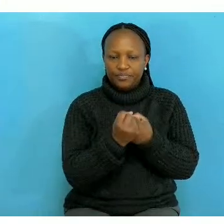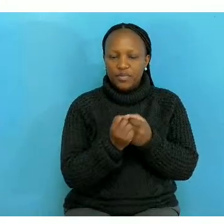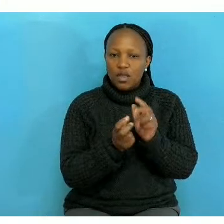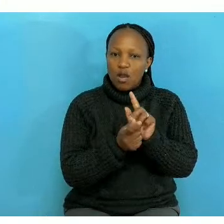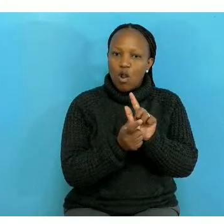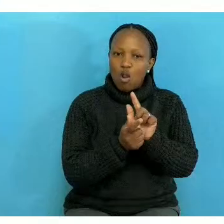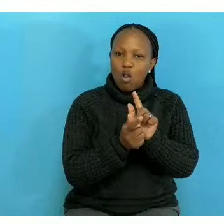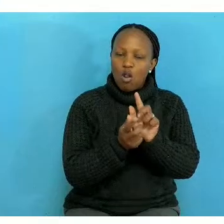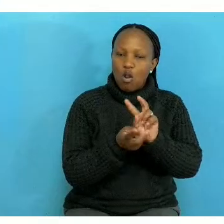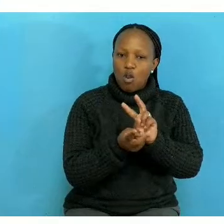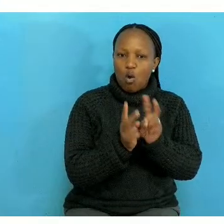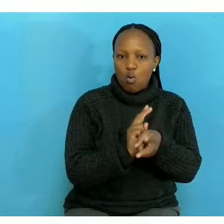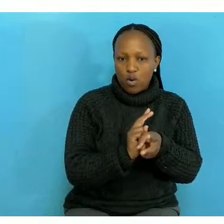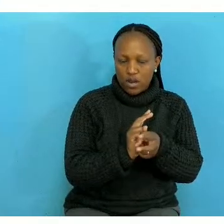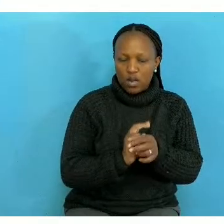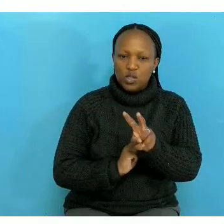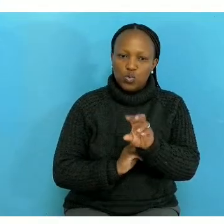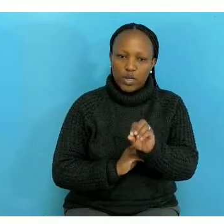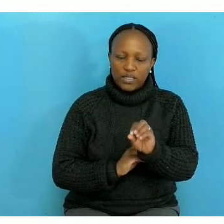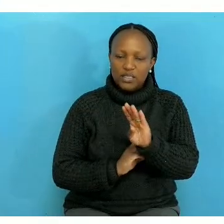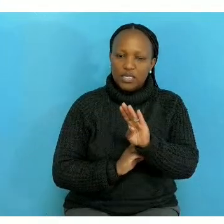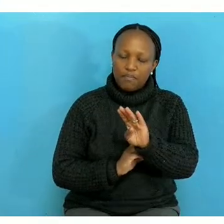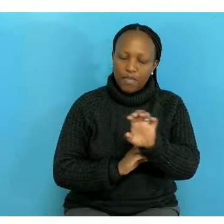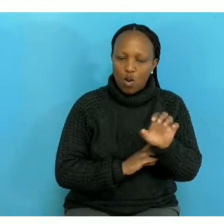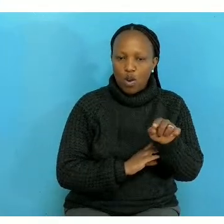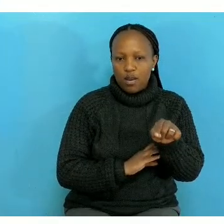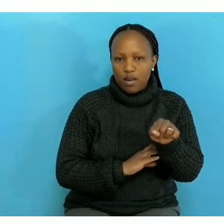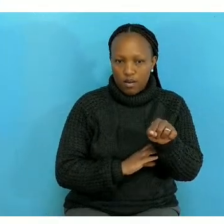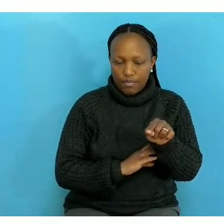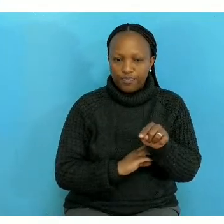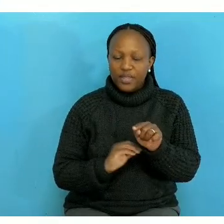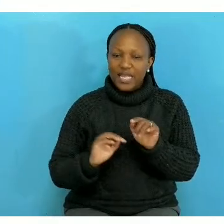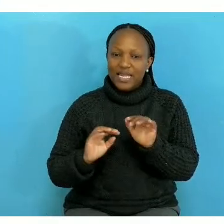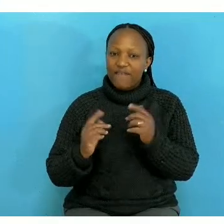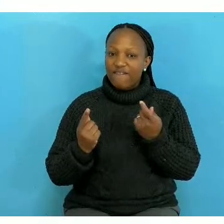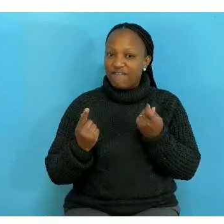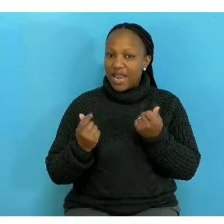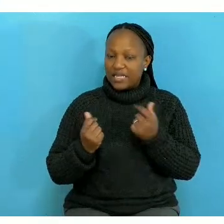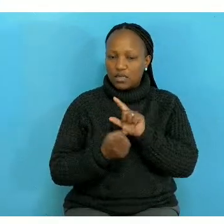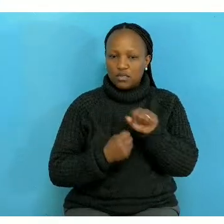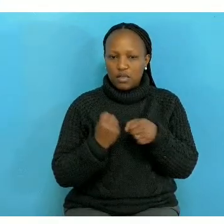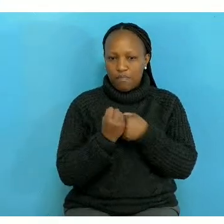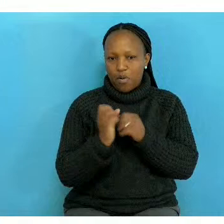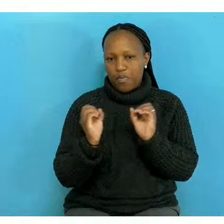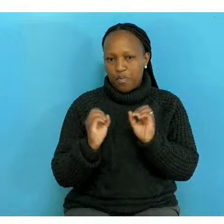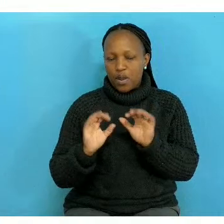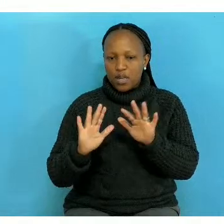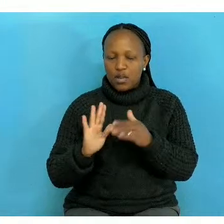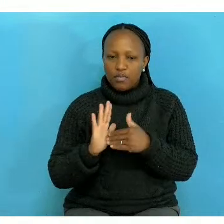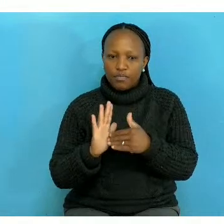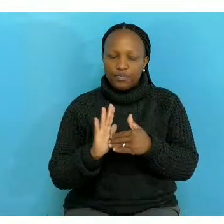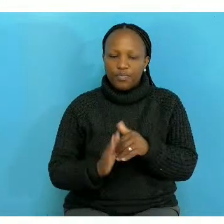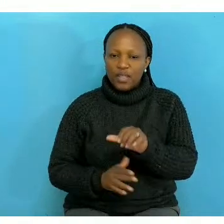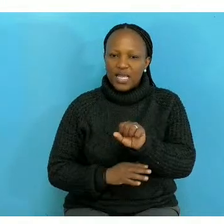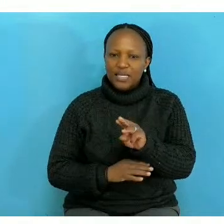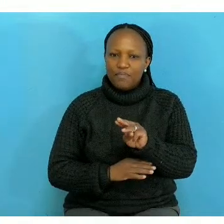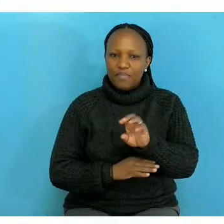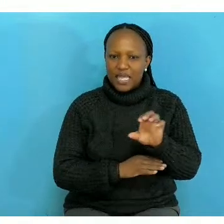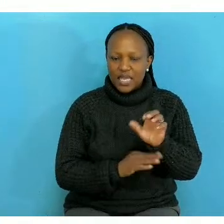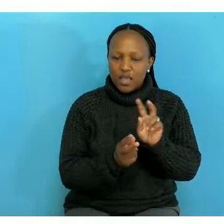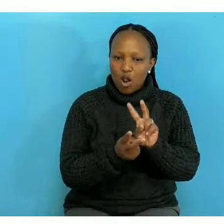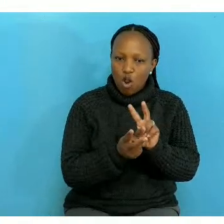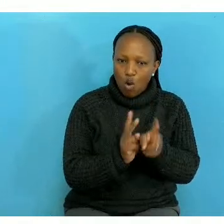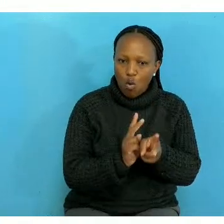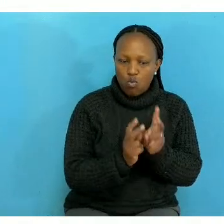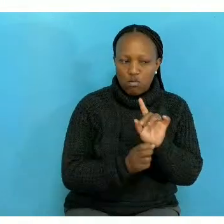million rands. Non-financial support is 10 million. And support to SMMEs, loan funding